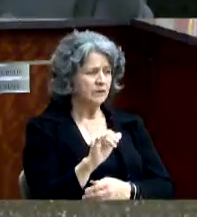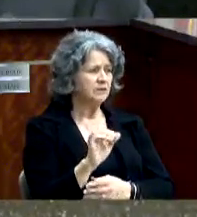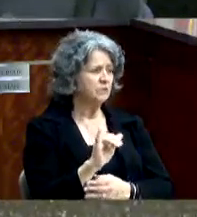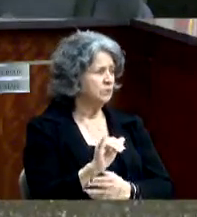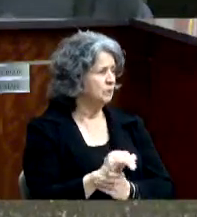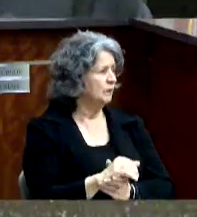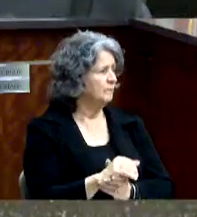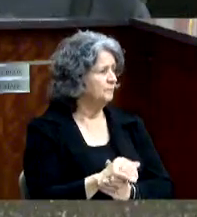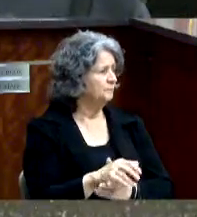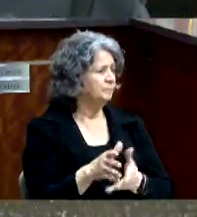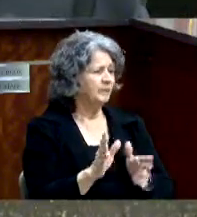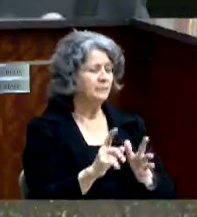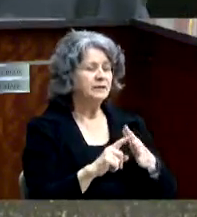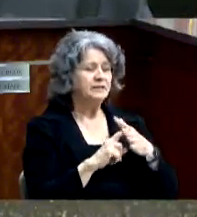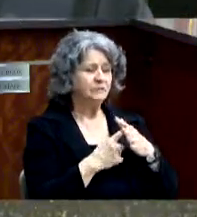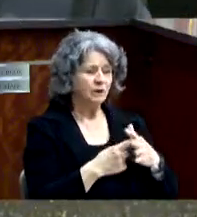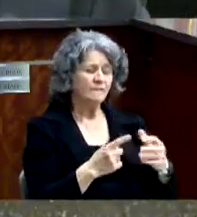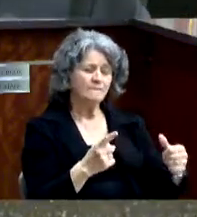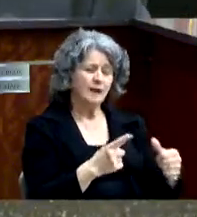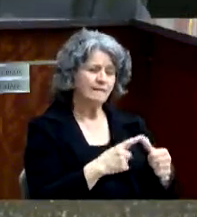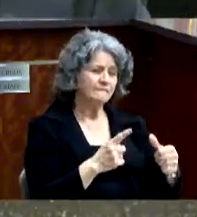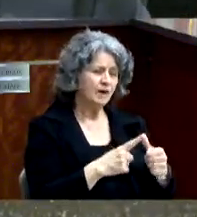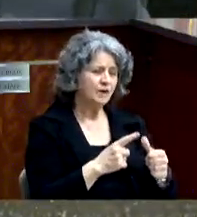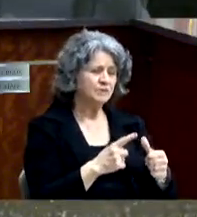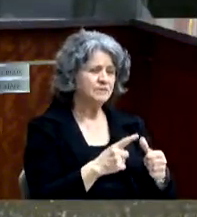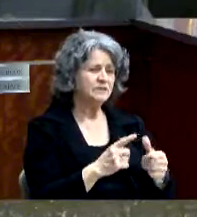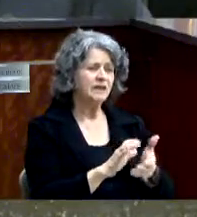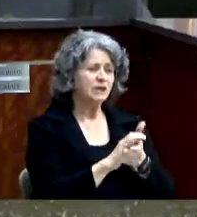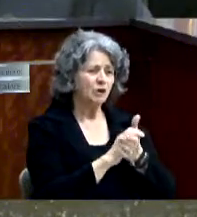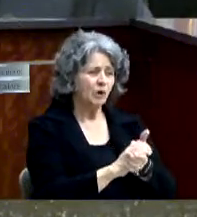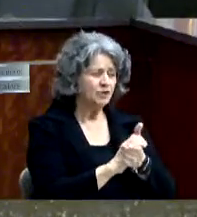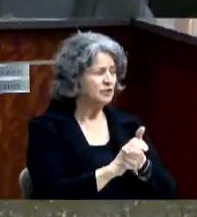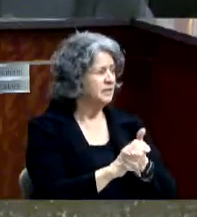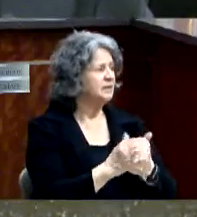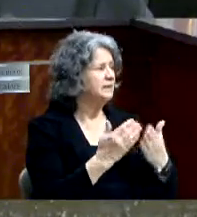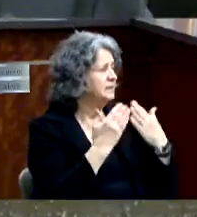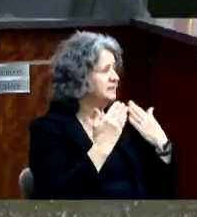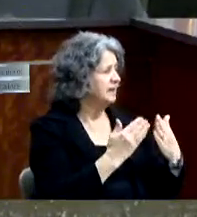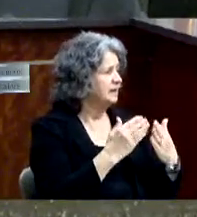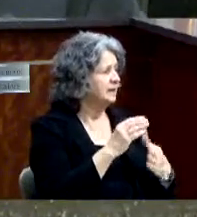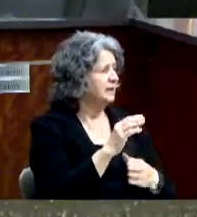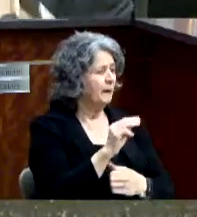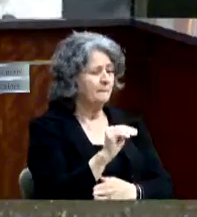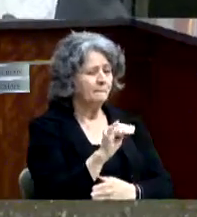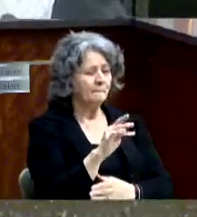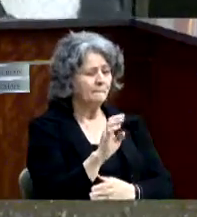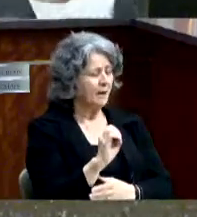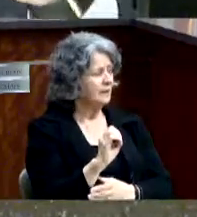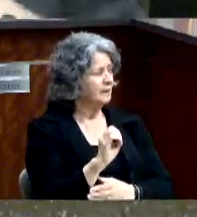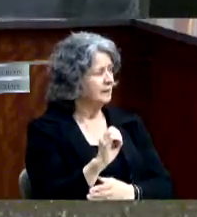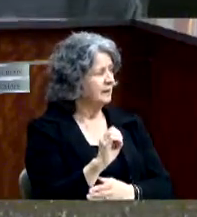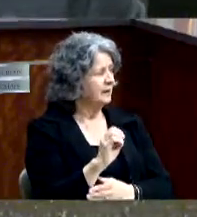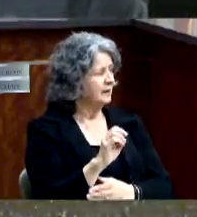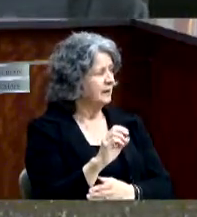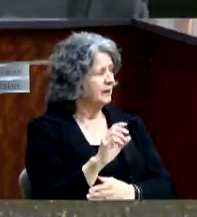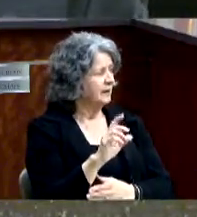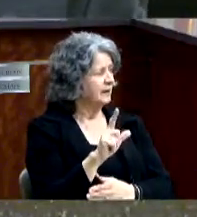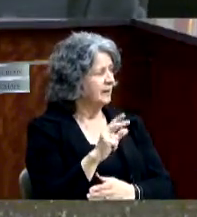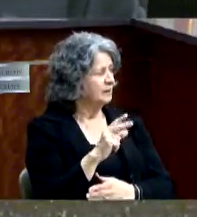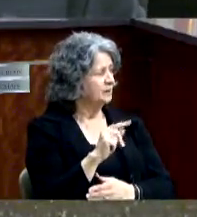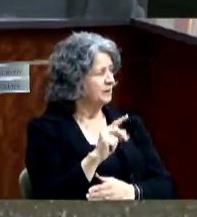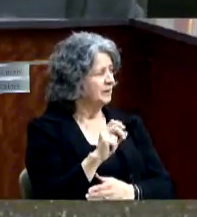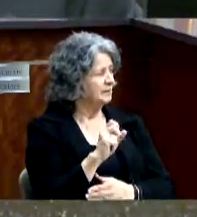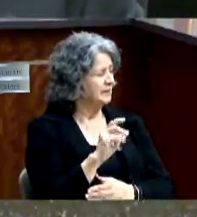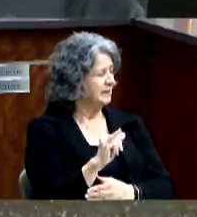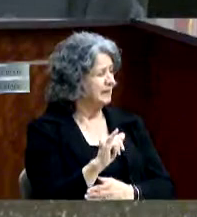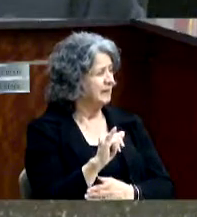me start off by first congratulating and thanking Mike Lotsky. Tonight's Mike's last meeting, unless he sits out in the audience, and I'm